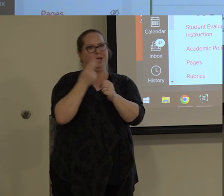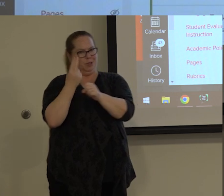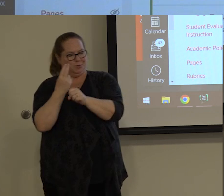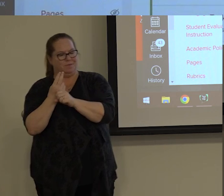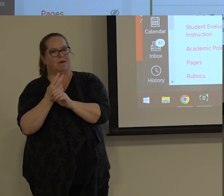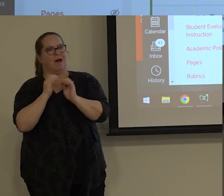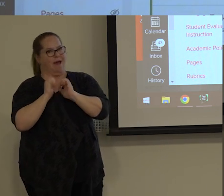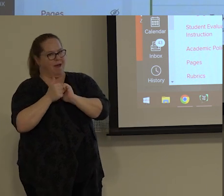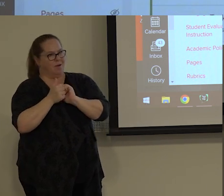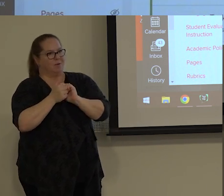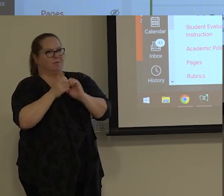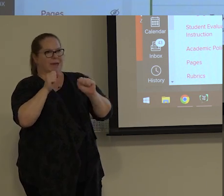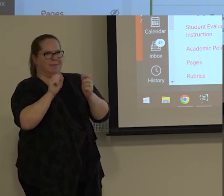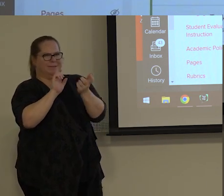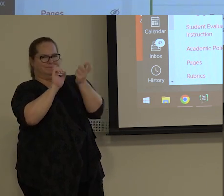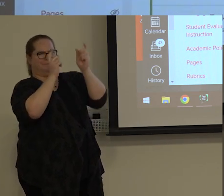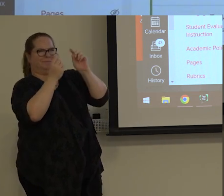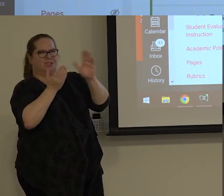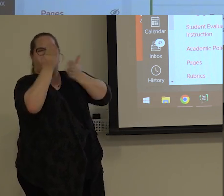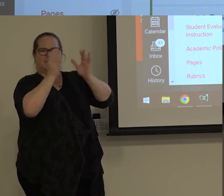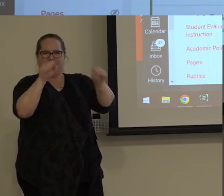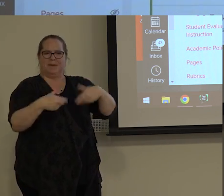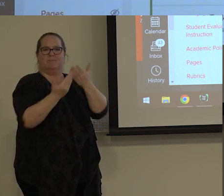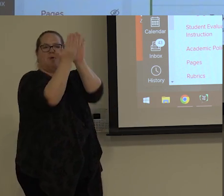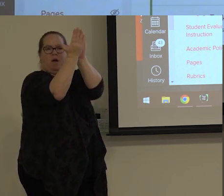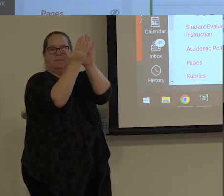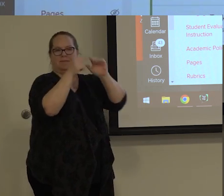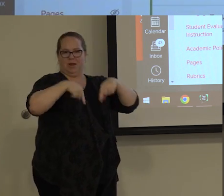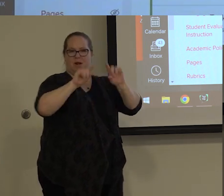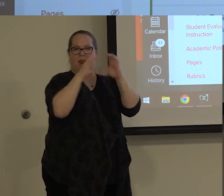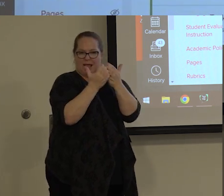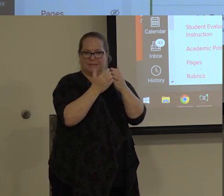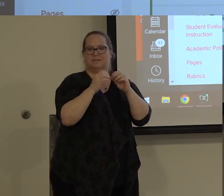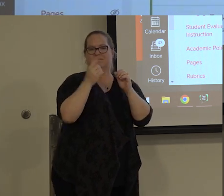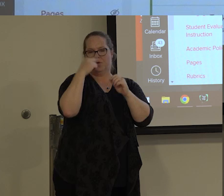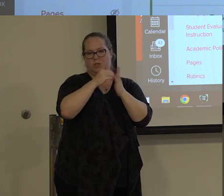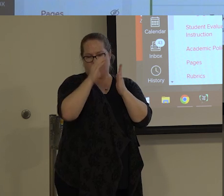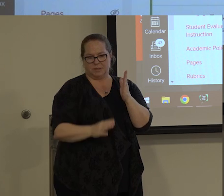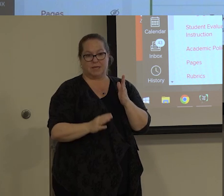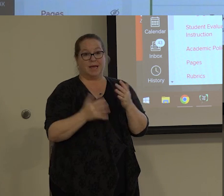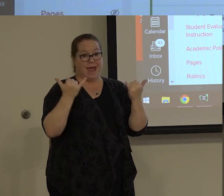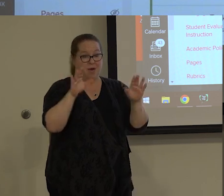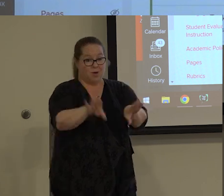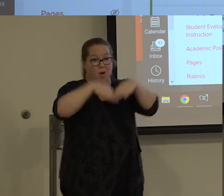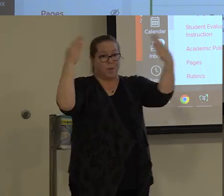about how these choices can be rendered in courses taught in an asynchronous mode. Now, to open our